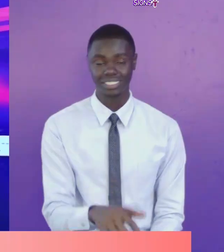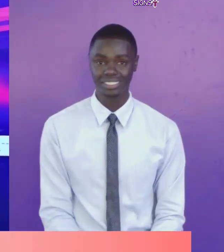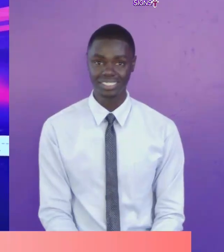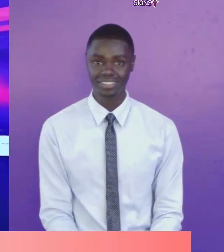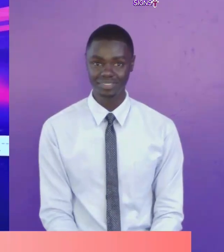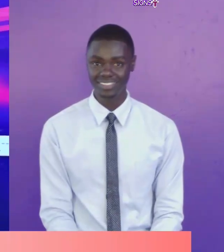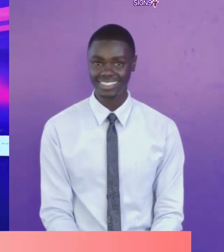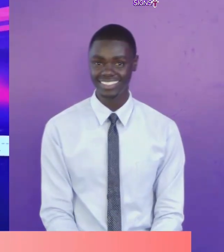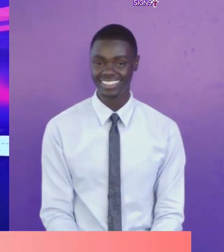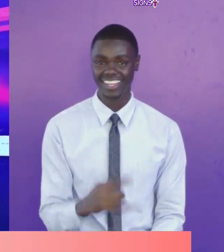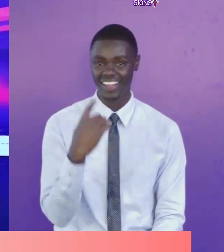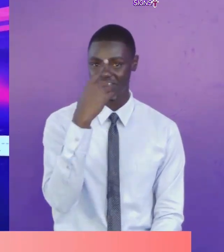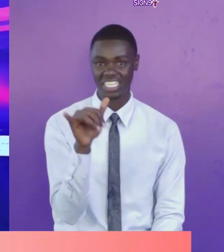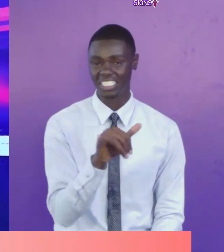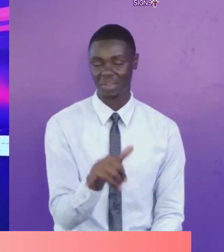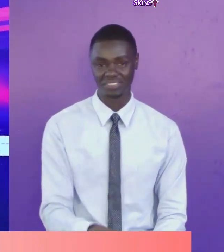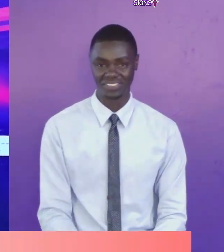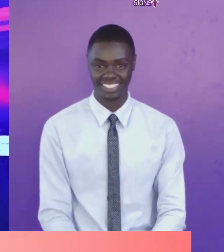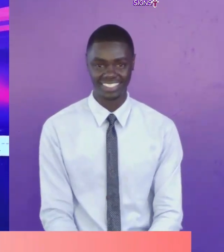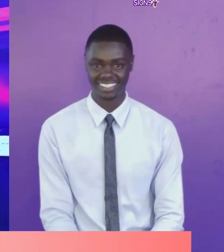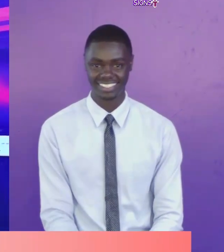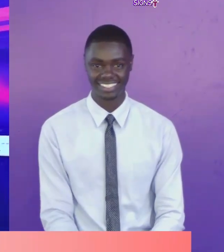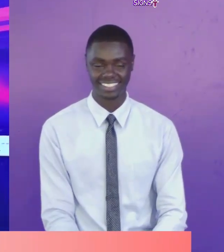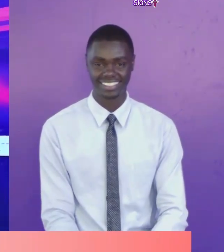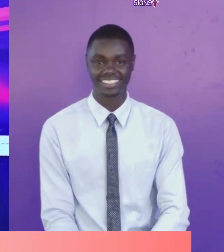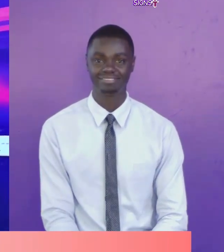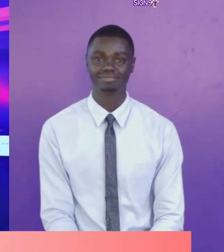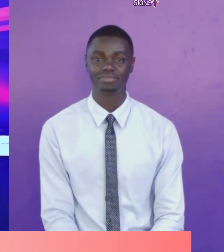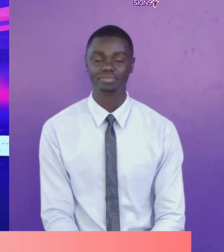twice. Look twice. Nasema nini? Anyway,